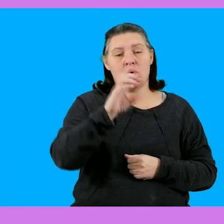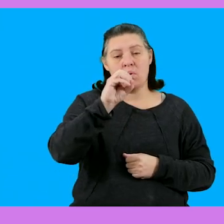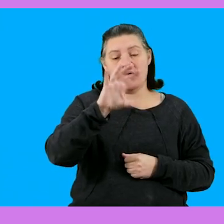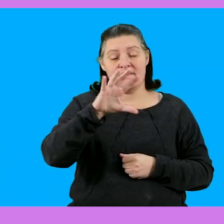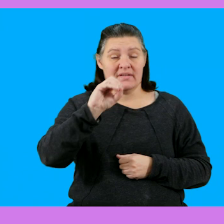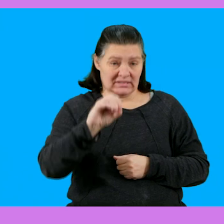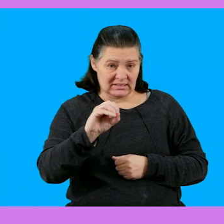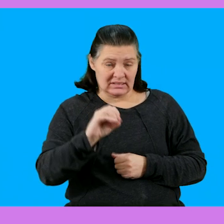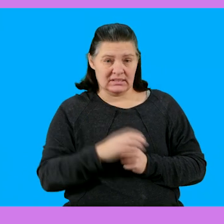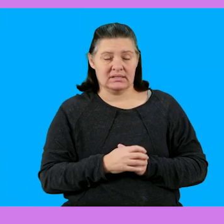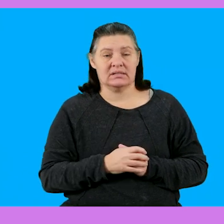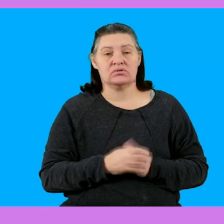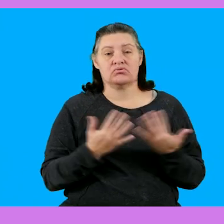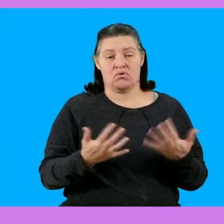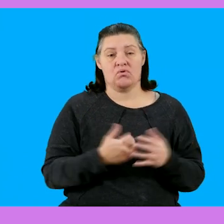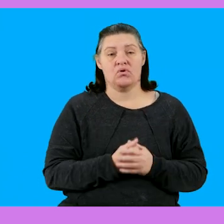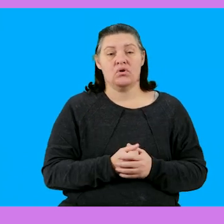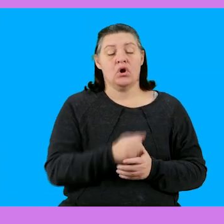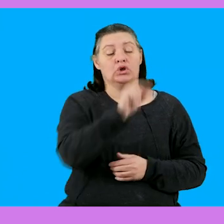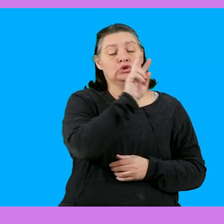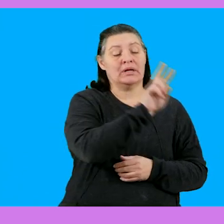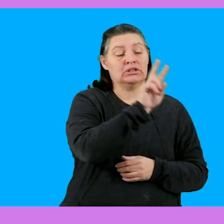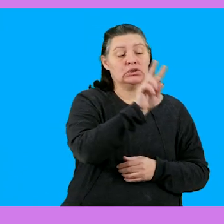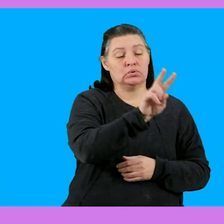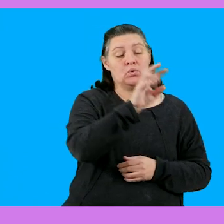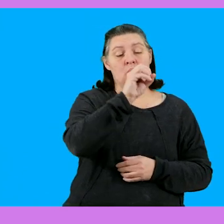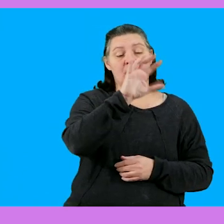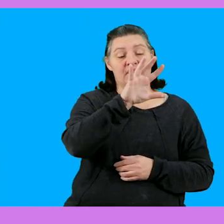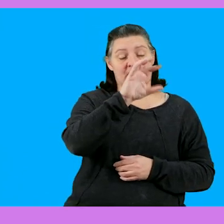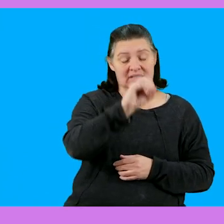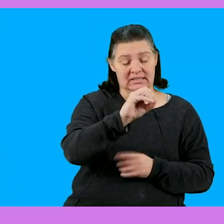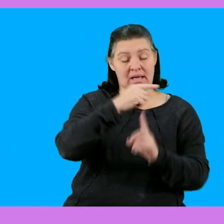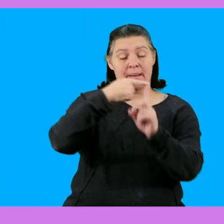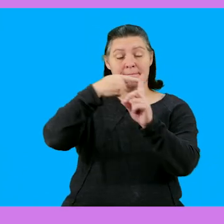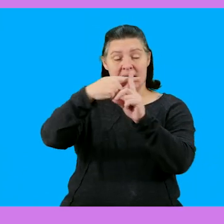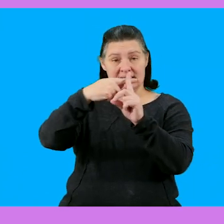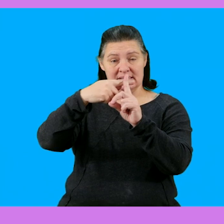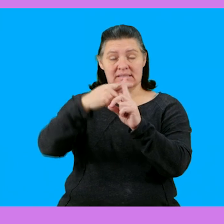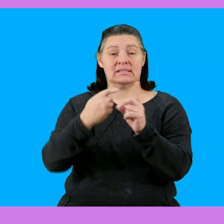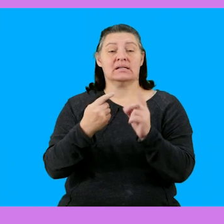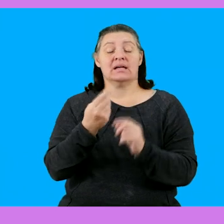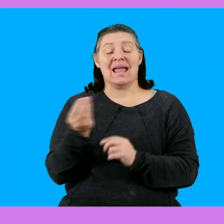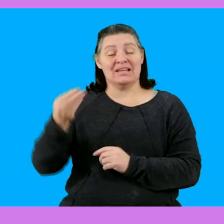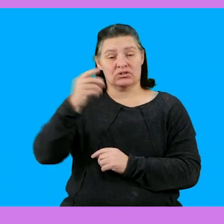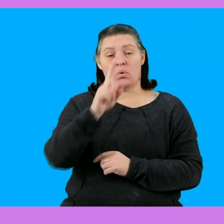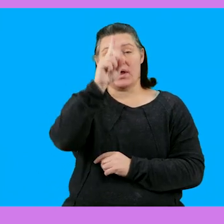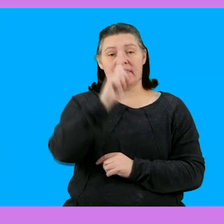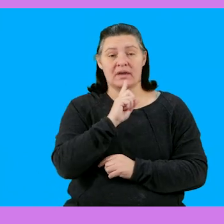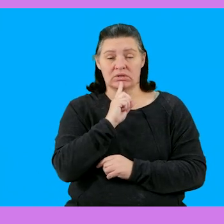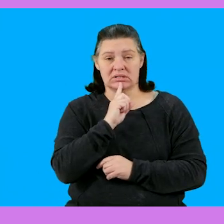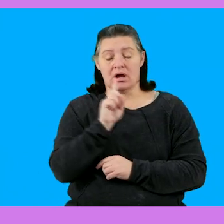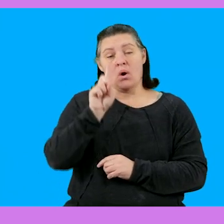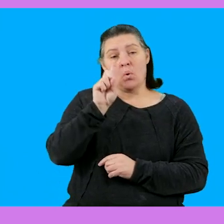22,050 rand. Let me write it down for you. So it's the 22,050 rand plus the new interest amount of